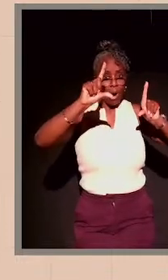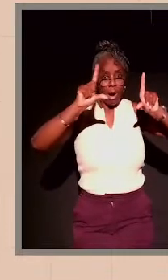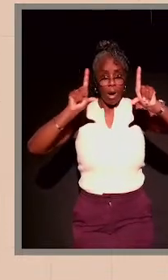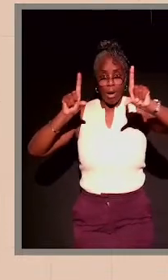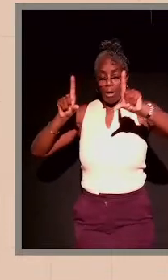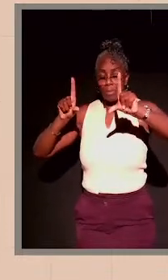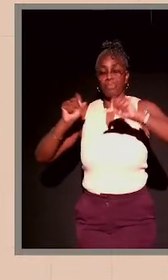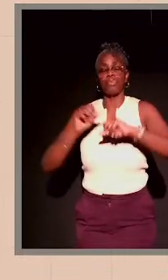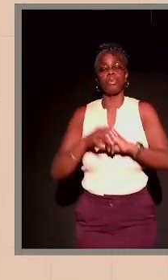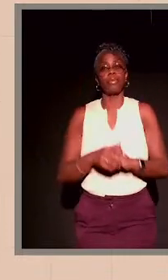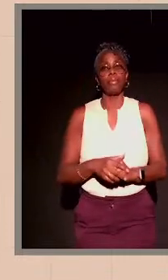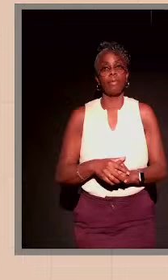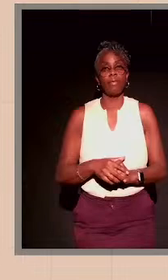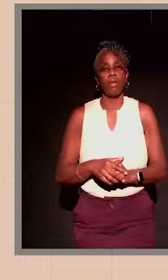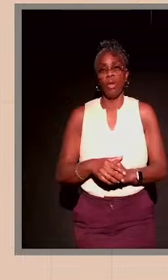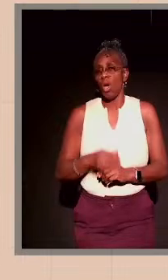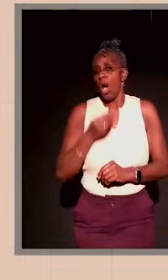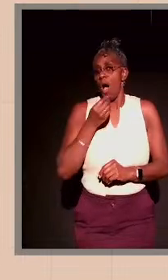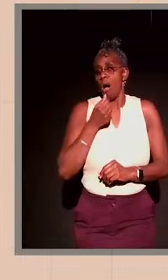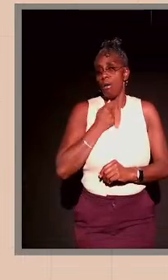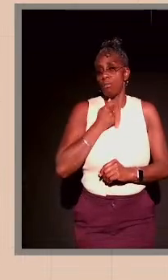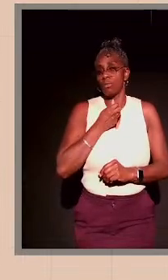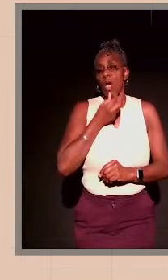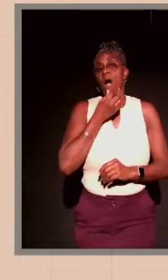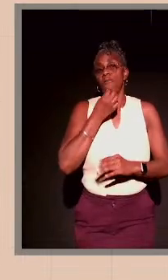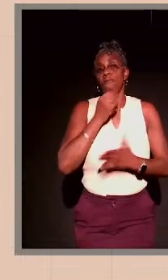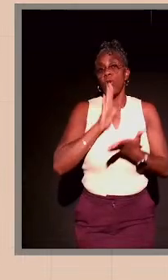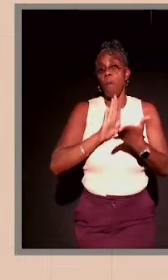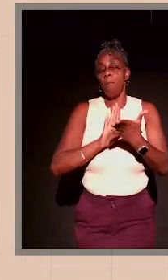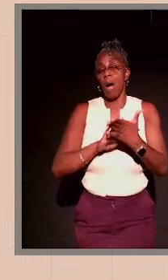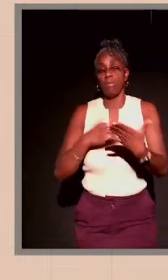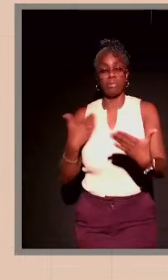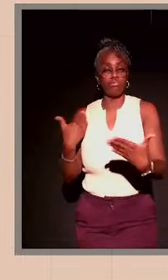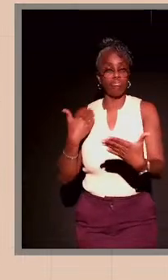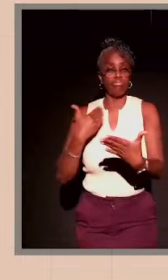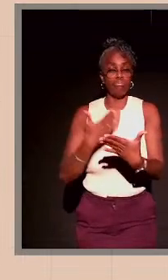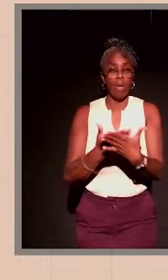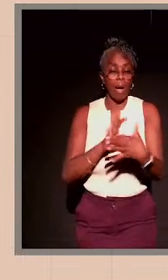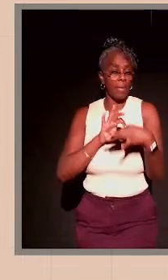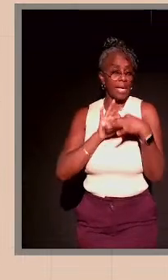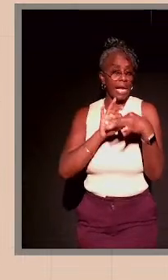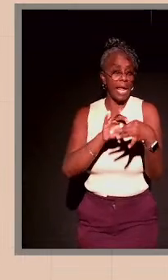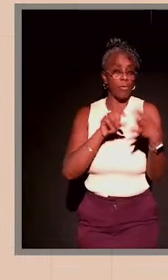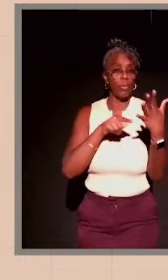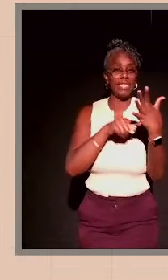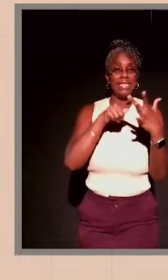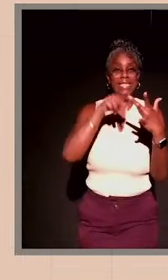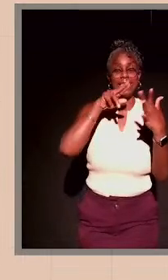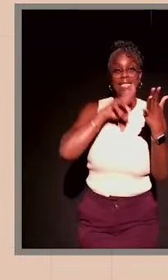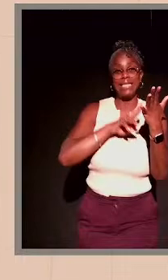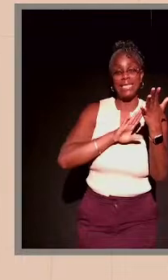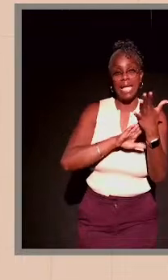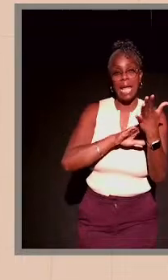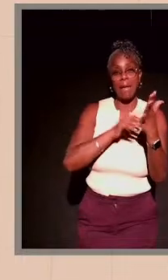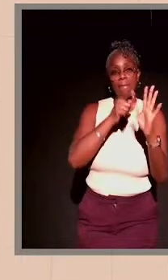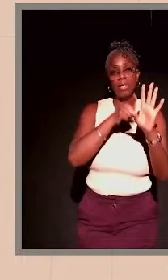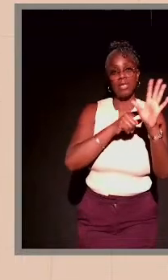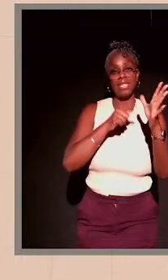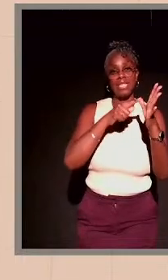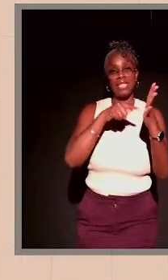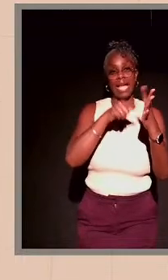For the past several months, I have been working in collaboration with Tim Yates to create